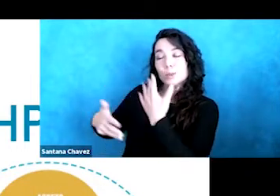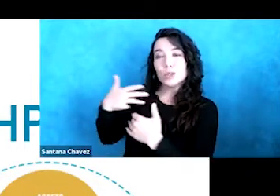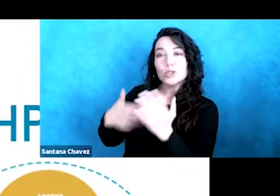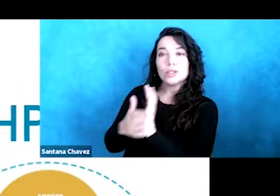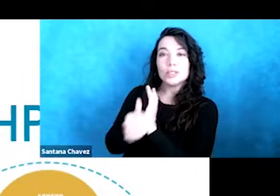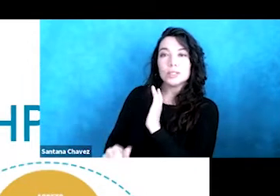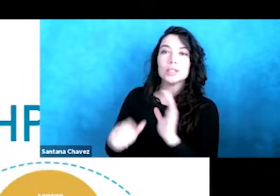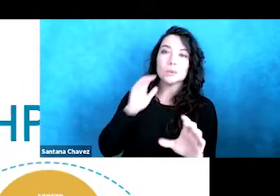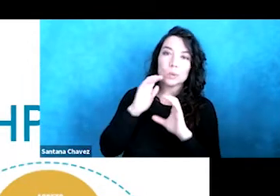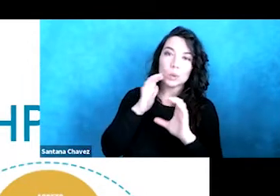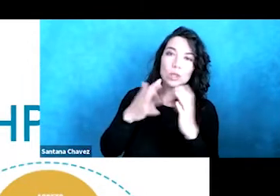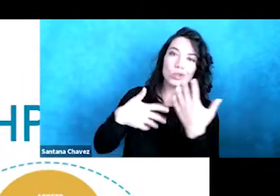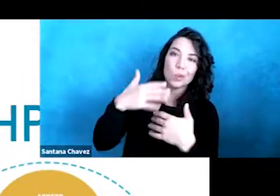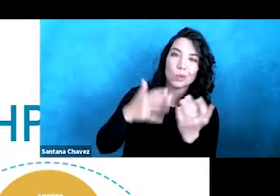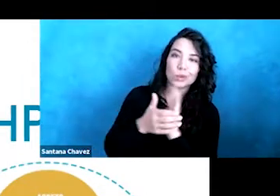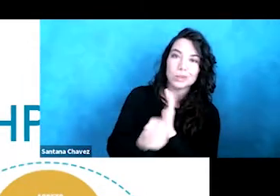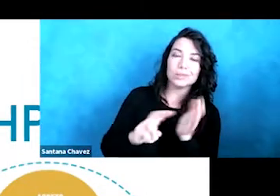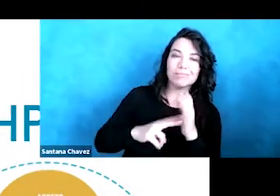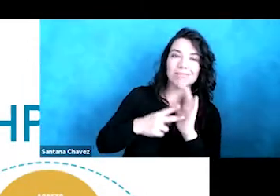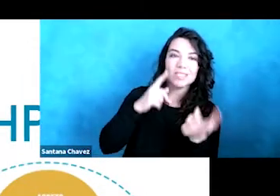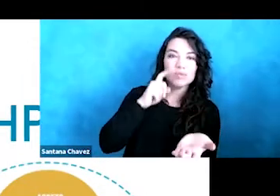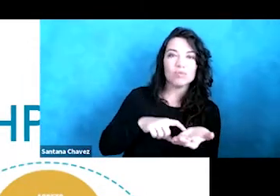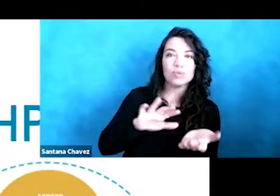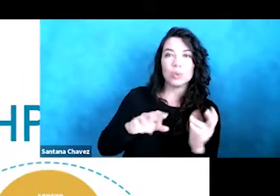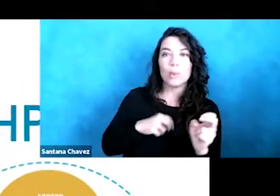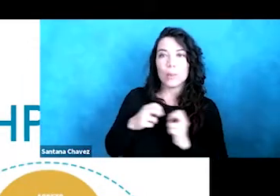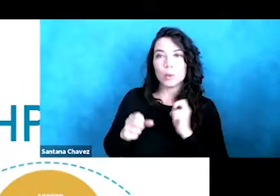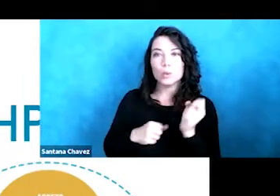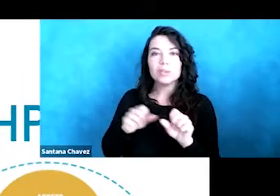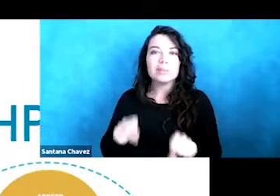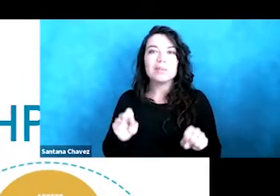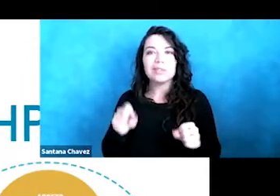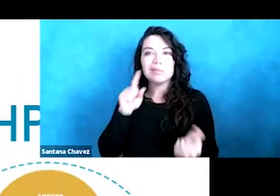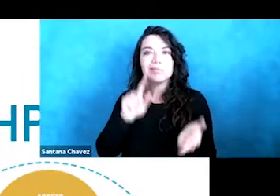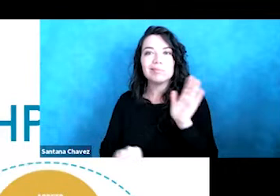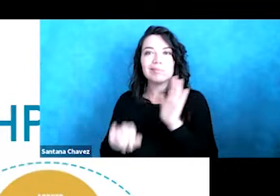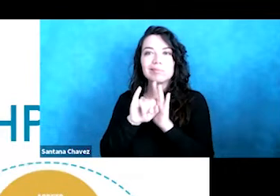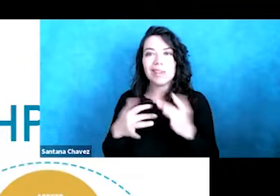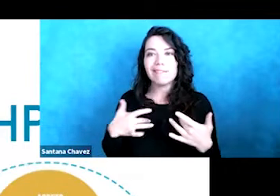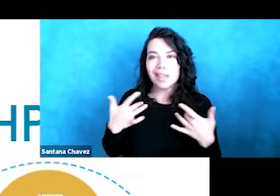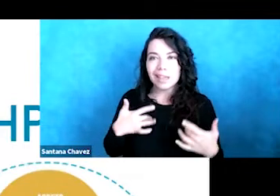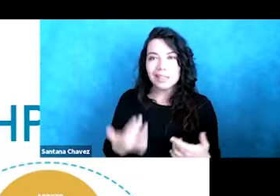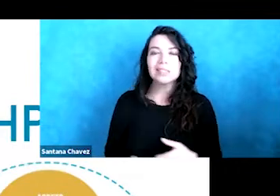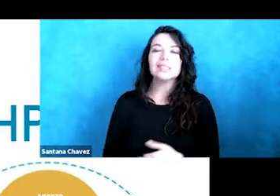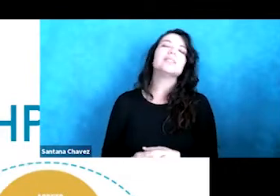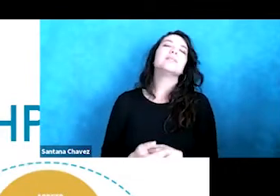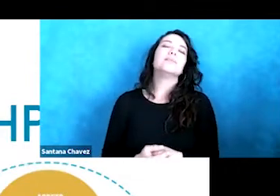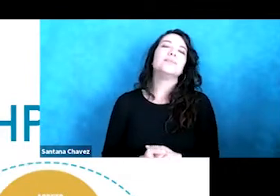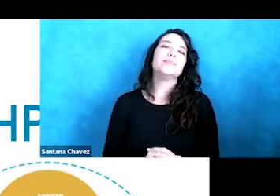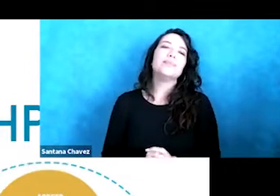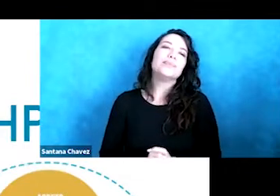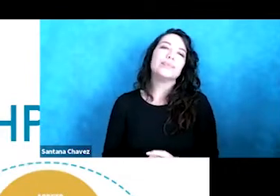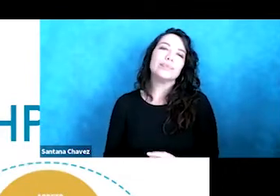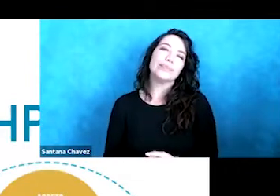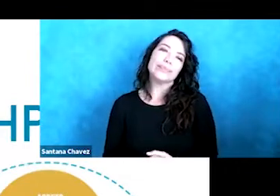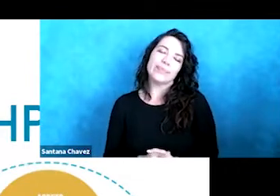skills, recognizing your emotions, your ability to identify feelings, and your